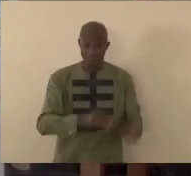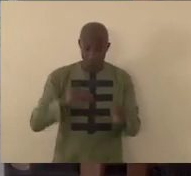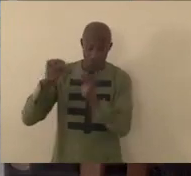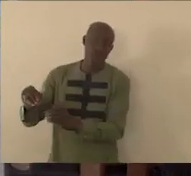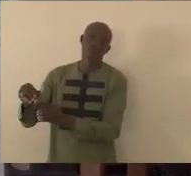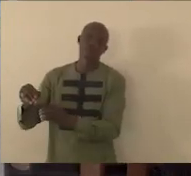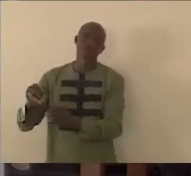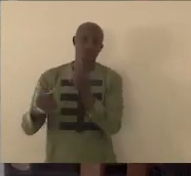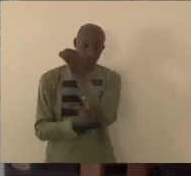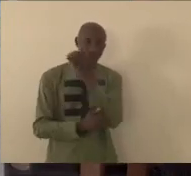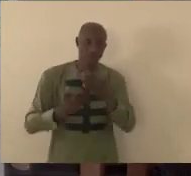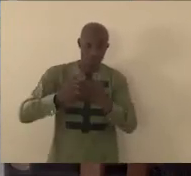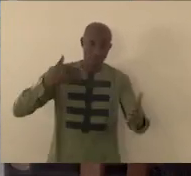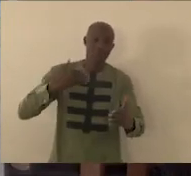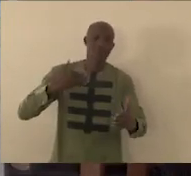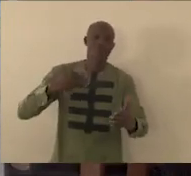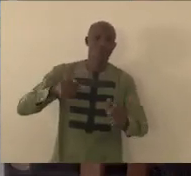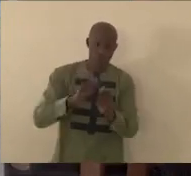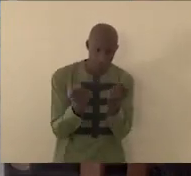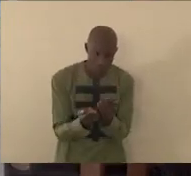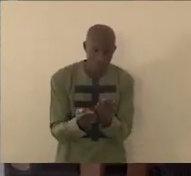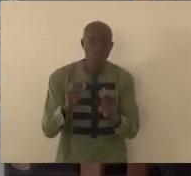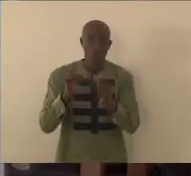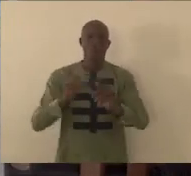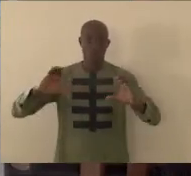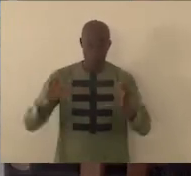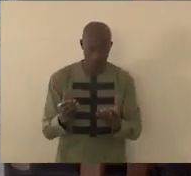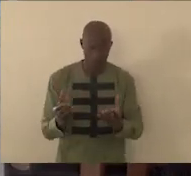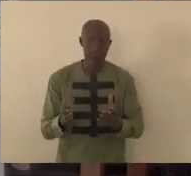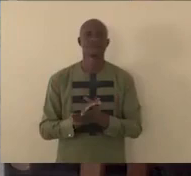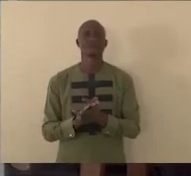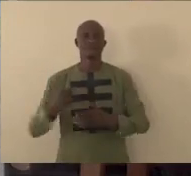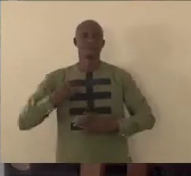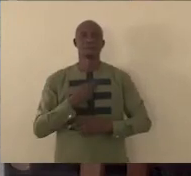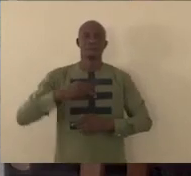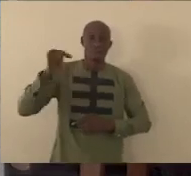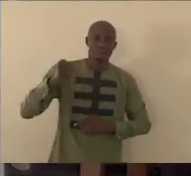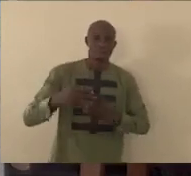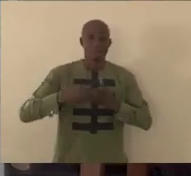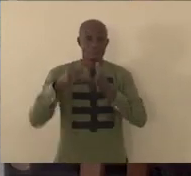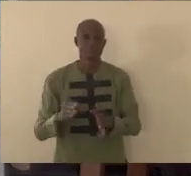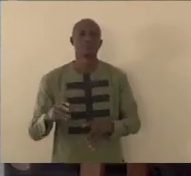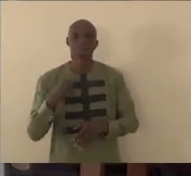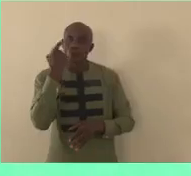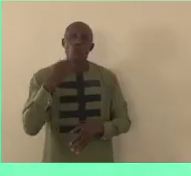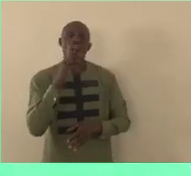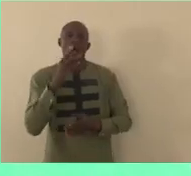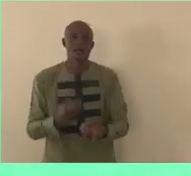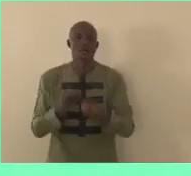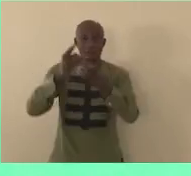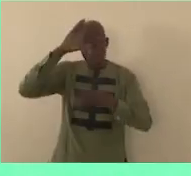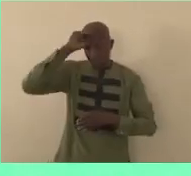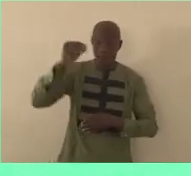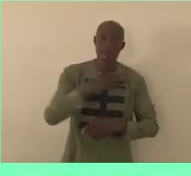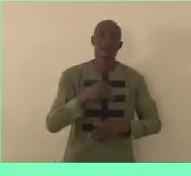nation before the good of a particular grouping or class or their own personal good. We need leaders who are